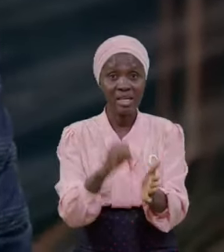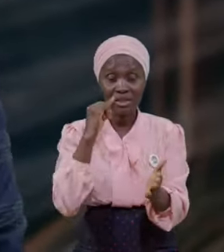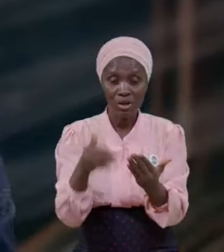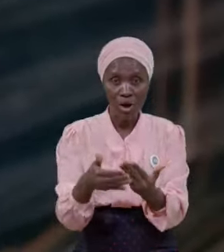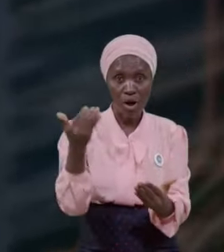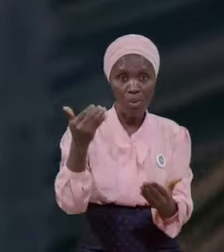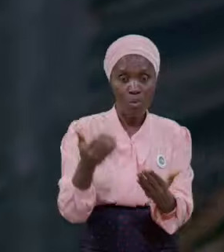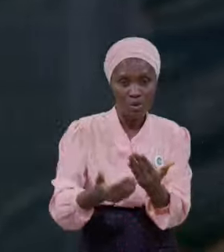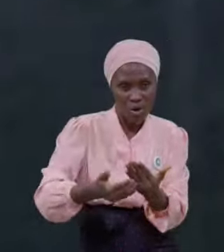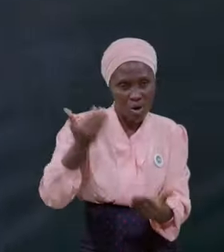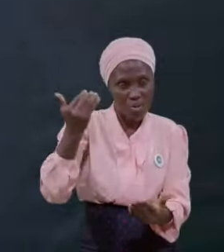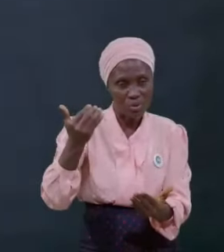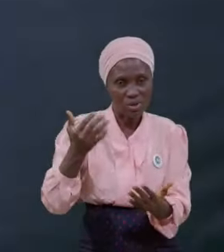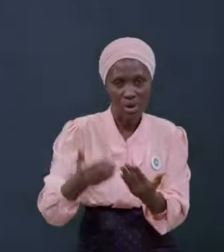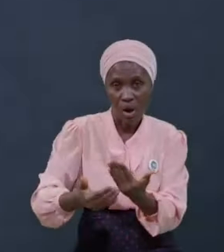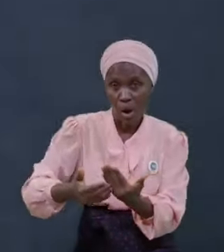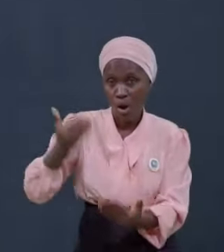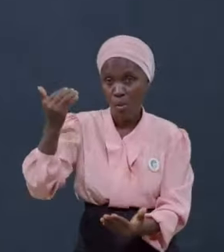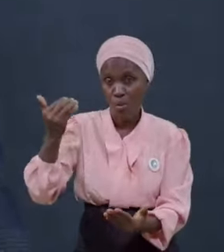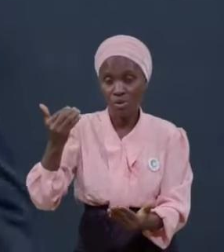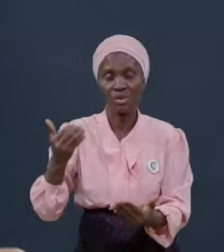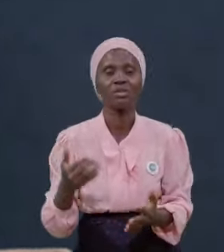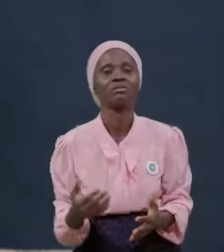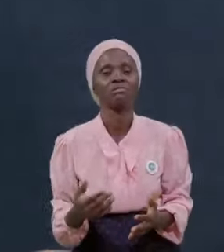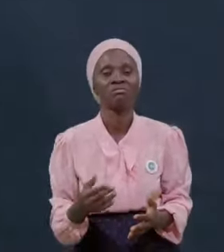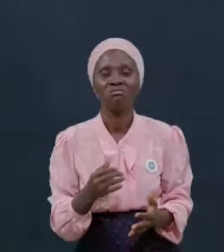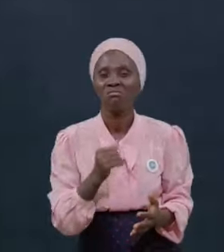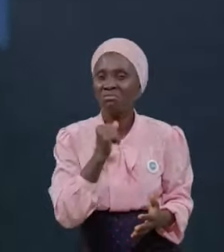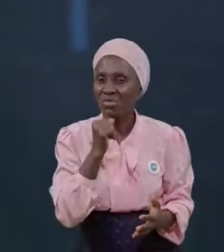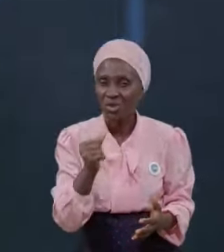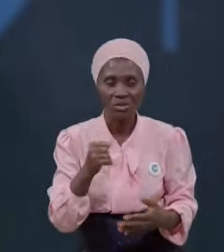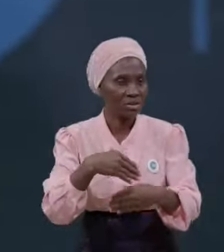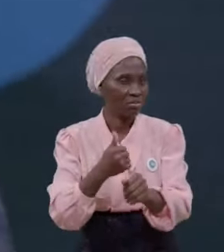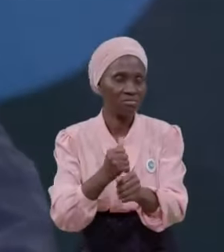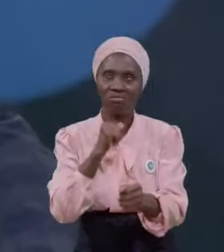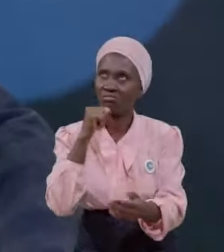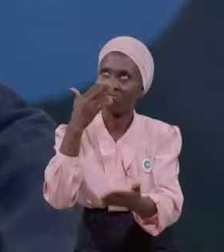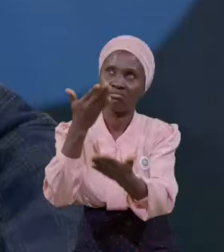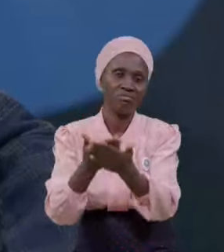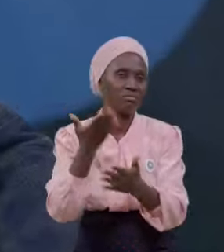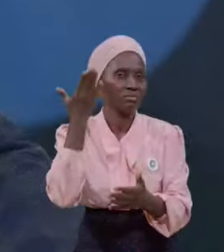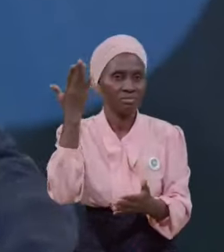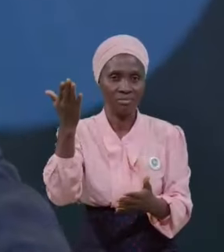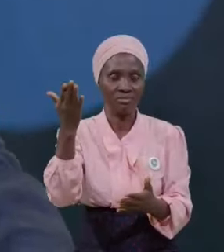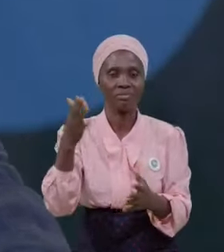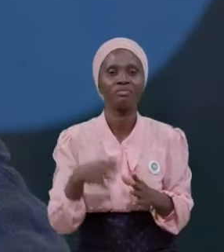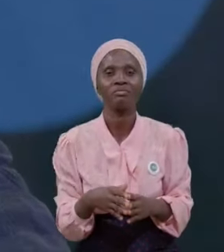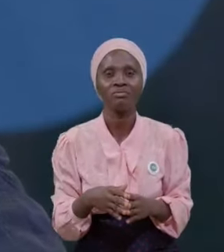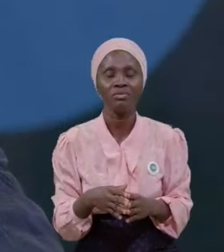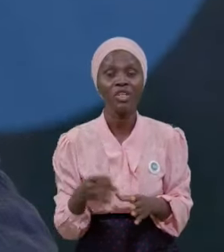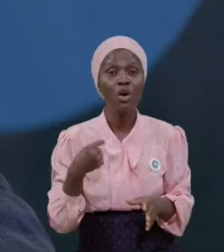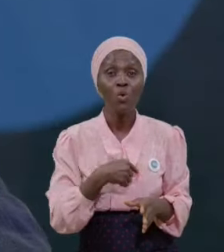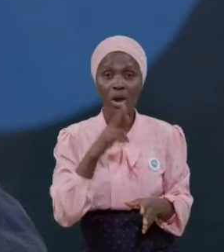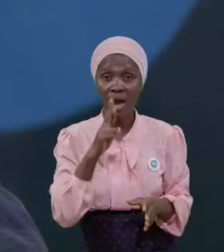almost, he'll not make it. But we're talking of the actual Christian in